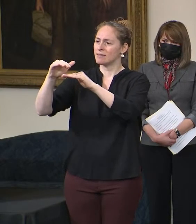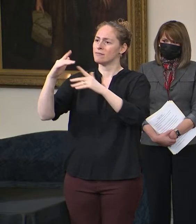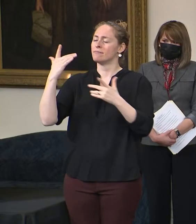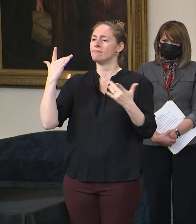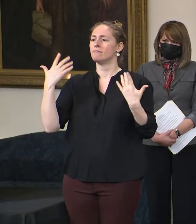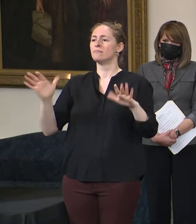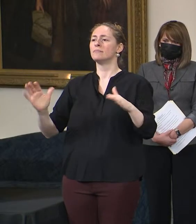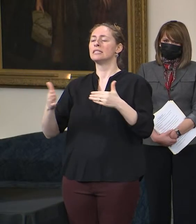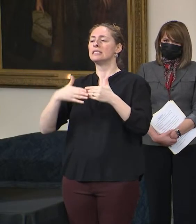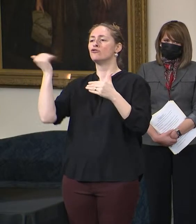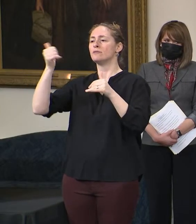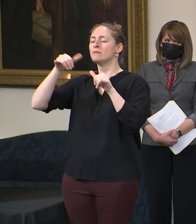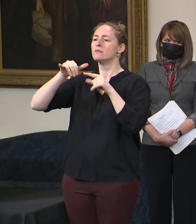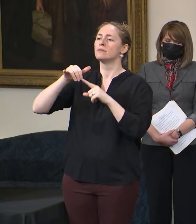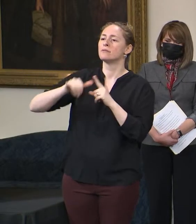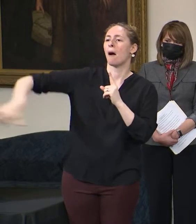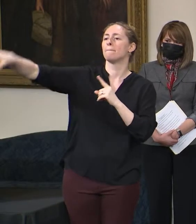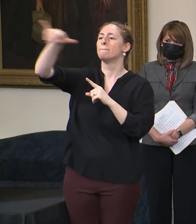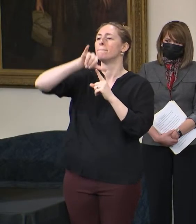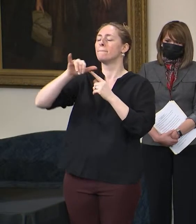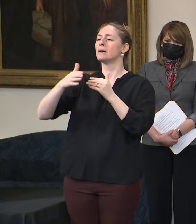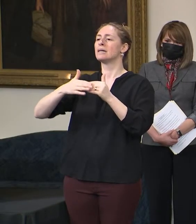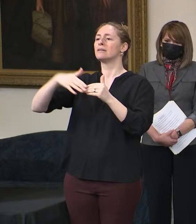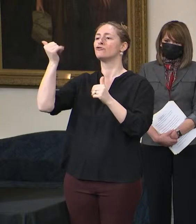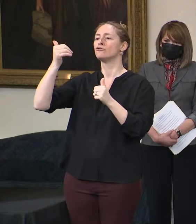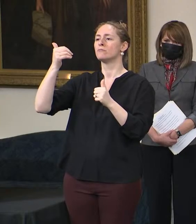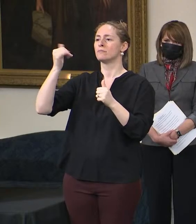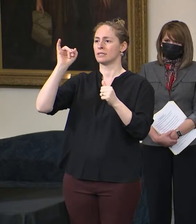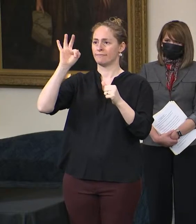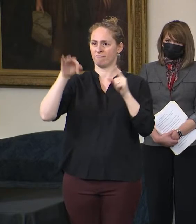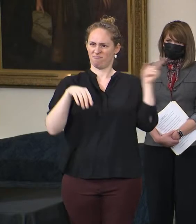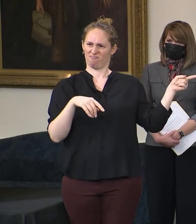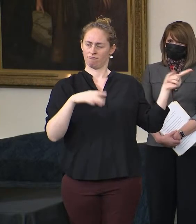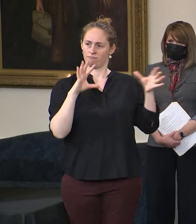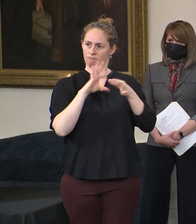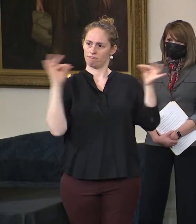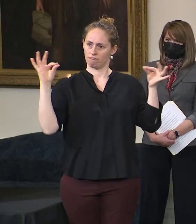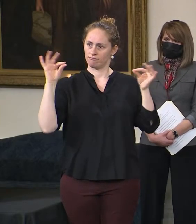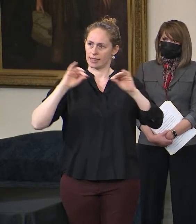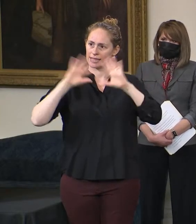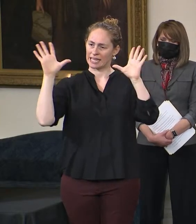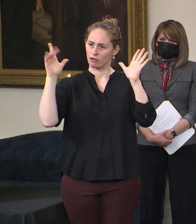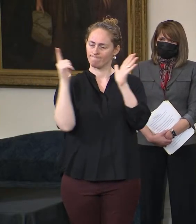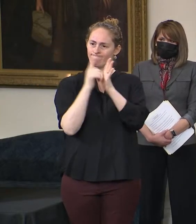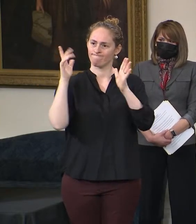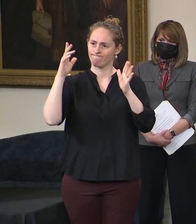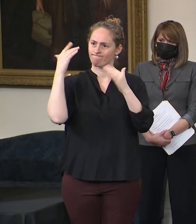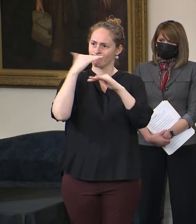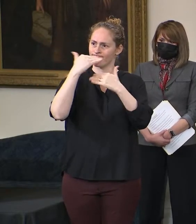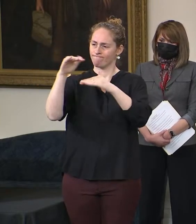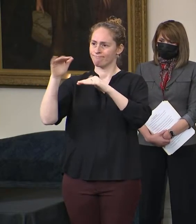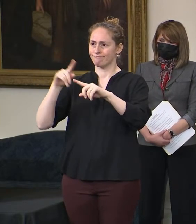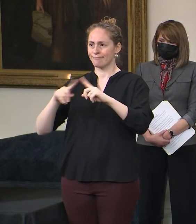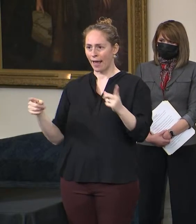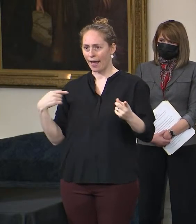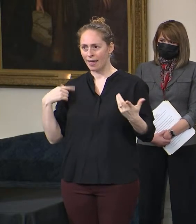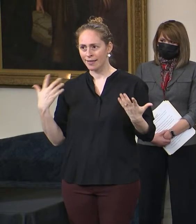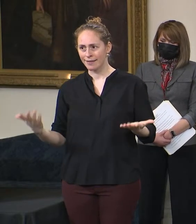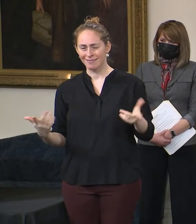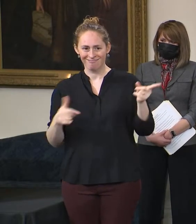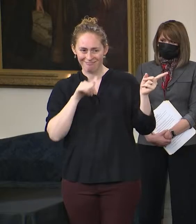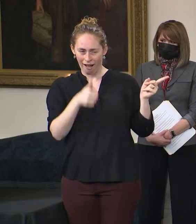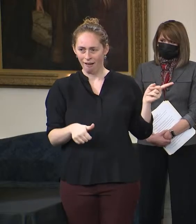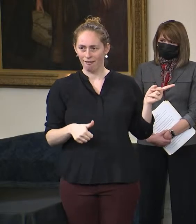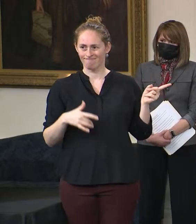state. So I know you've been asked this in other ways, but why not do that today? And I'm sure you're a